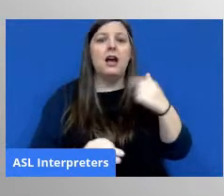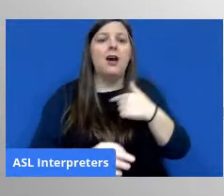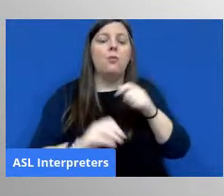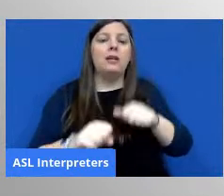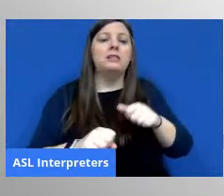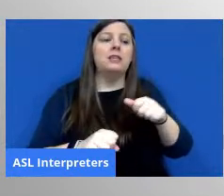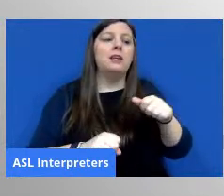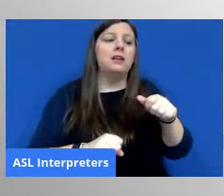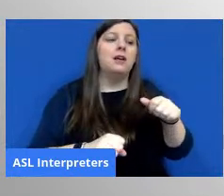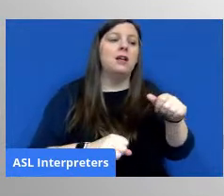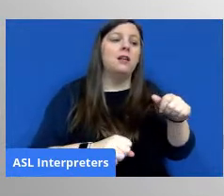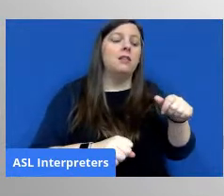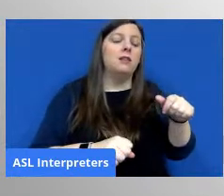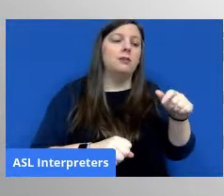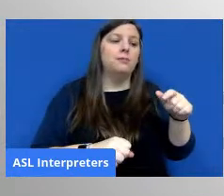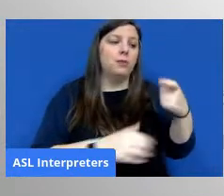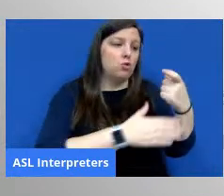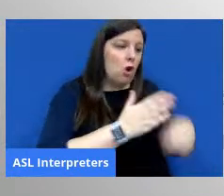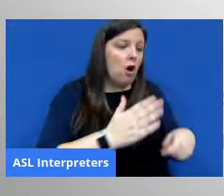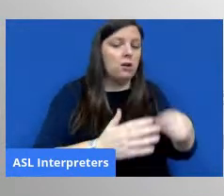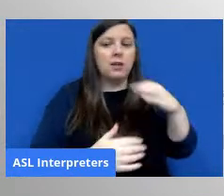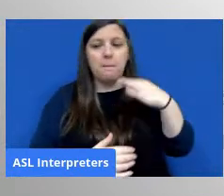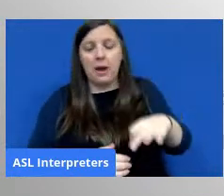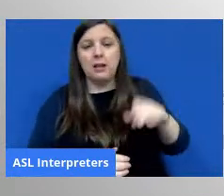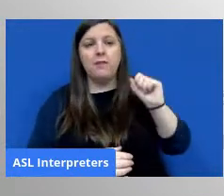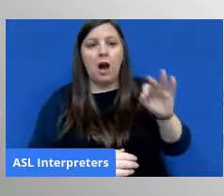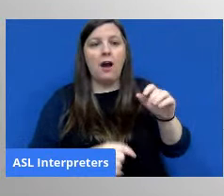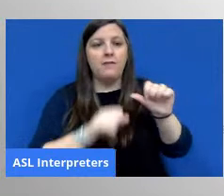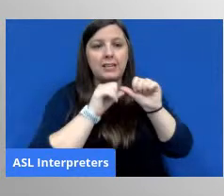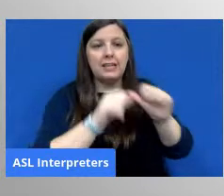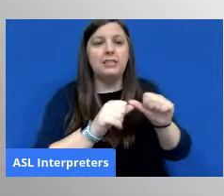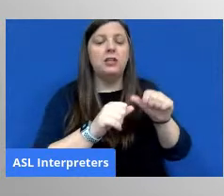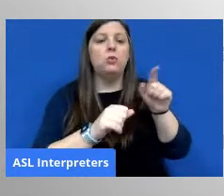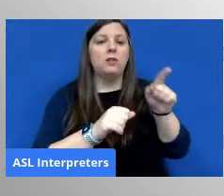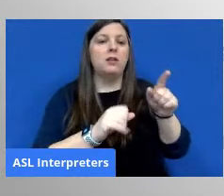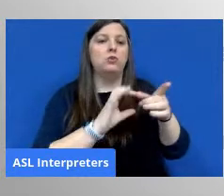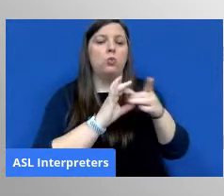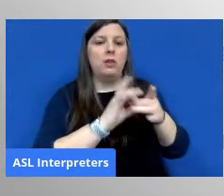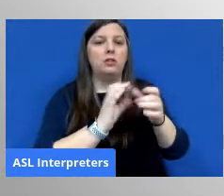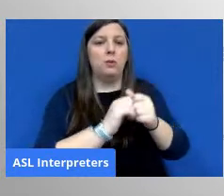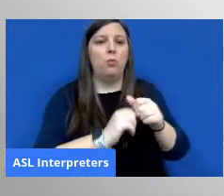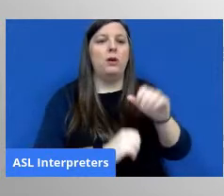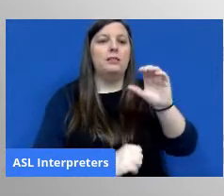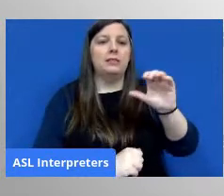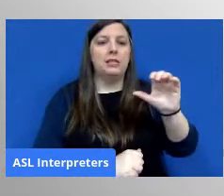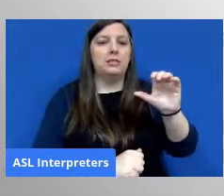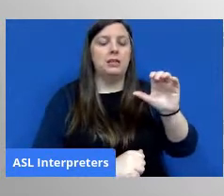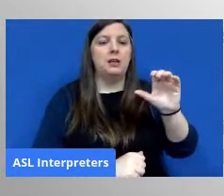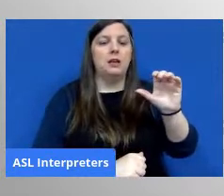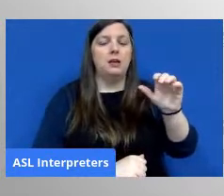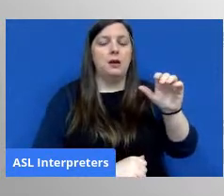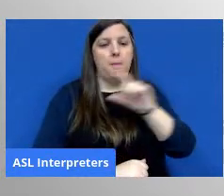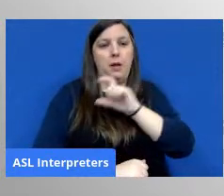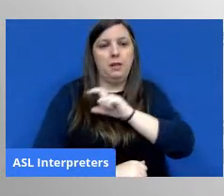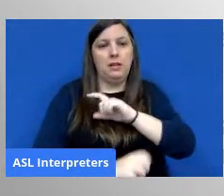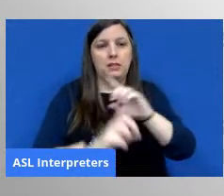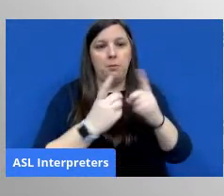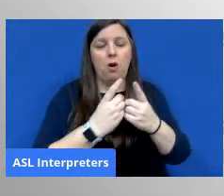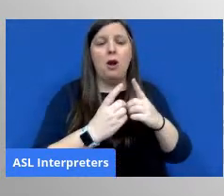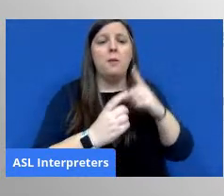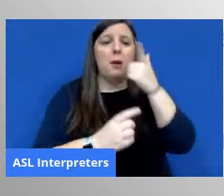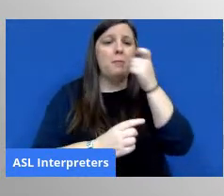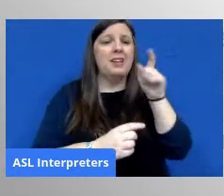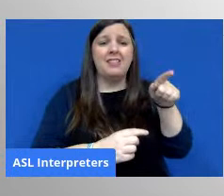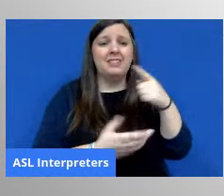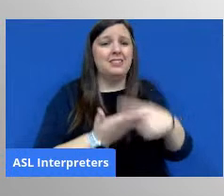with ACCPD, because this came up again in 19, and I think it may have even come up again in 20.